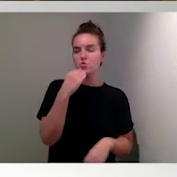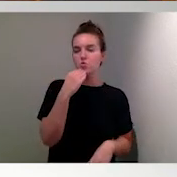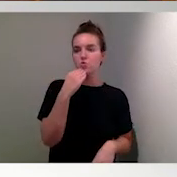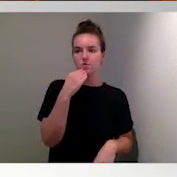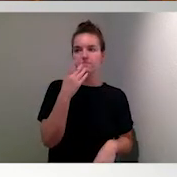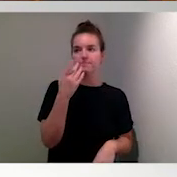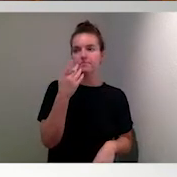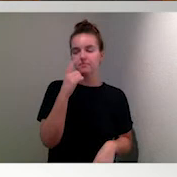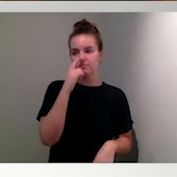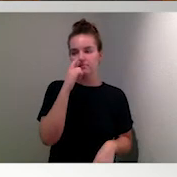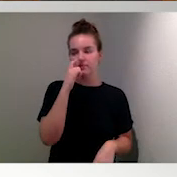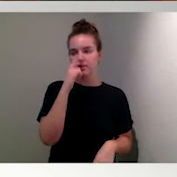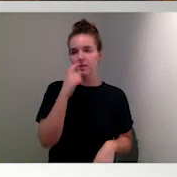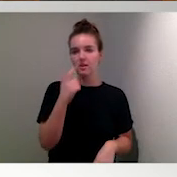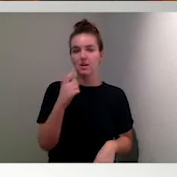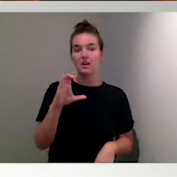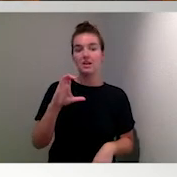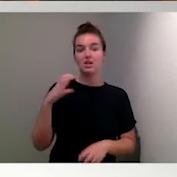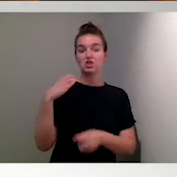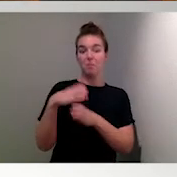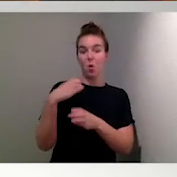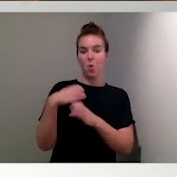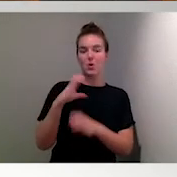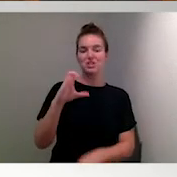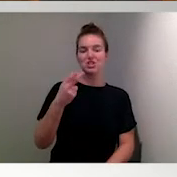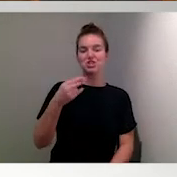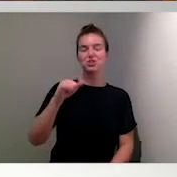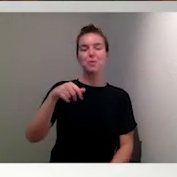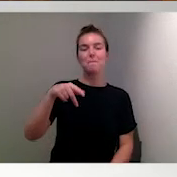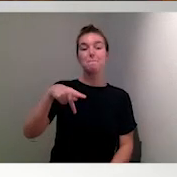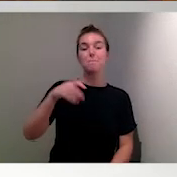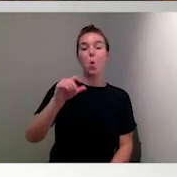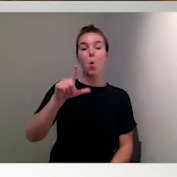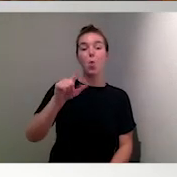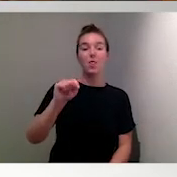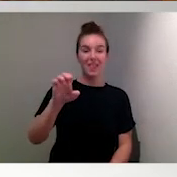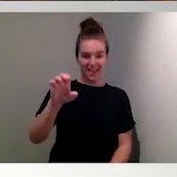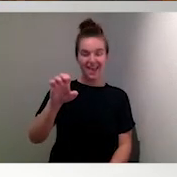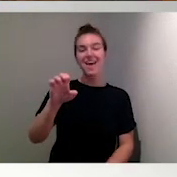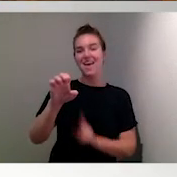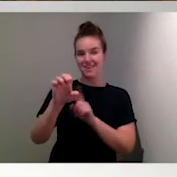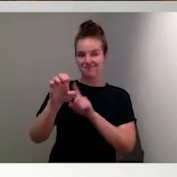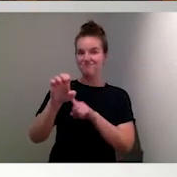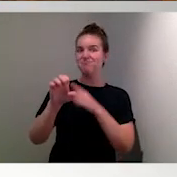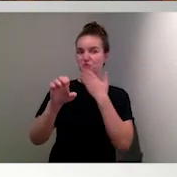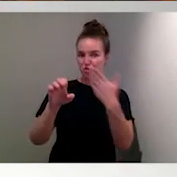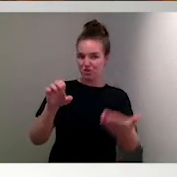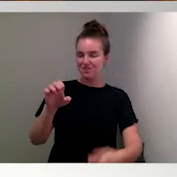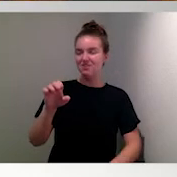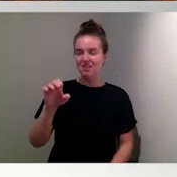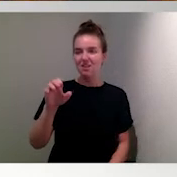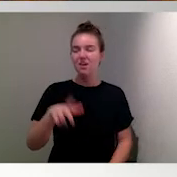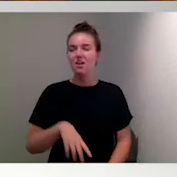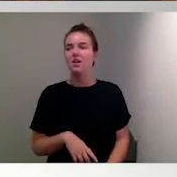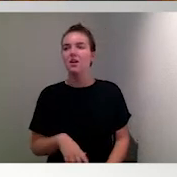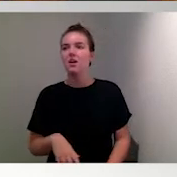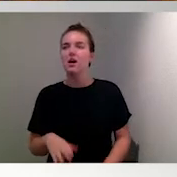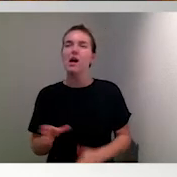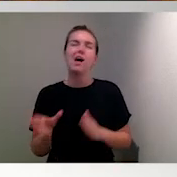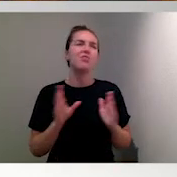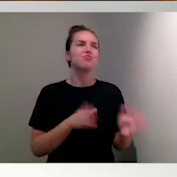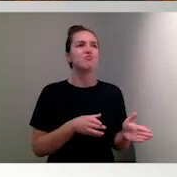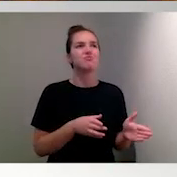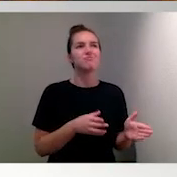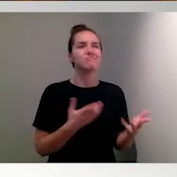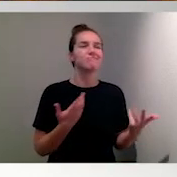Chipotle. They do a good job for us. The other, I'm not really a super fan of a whole